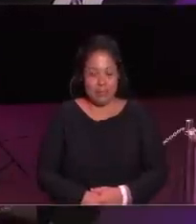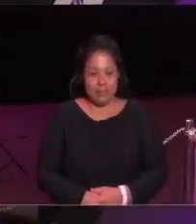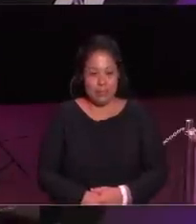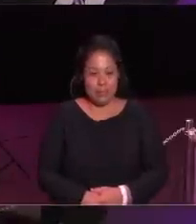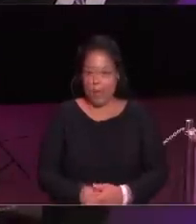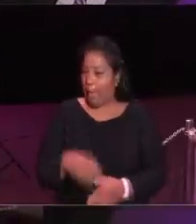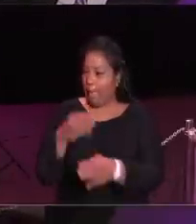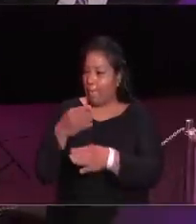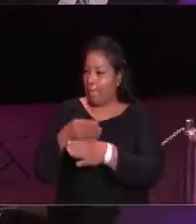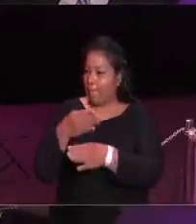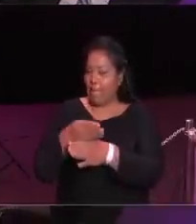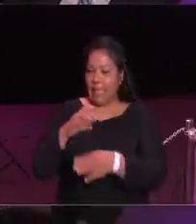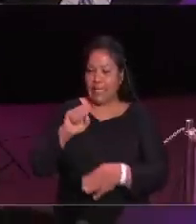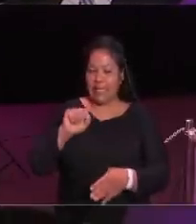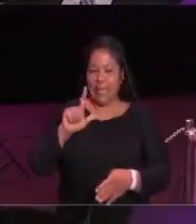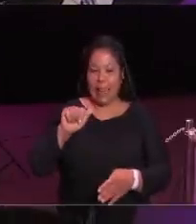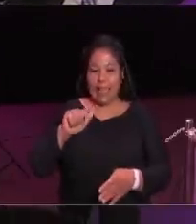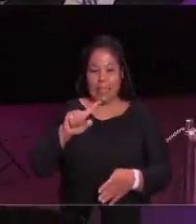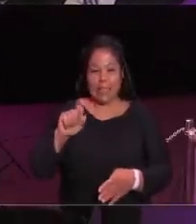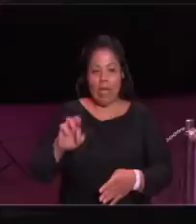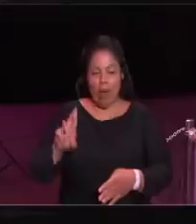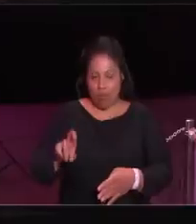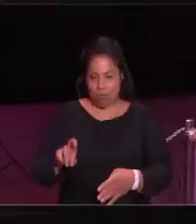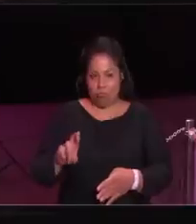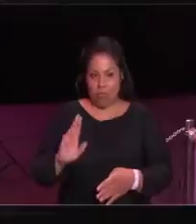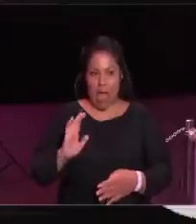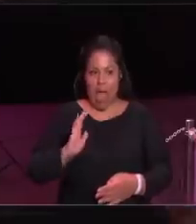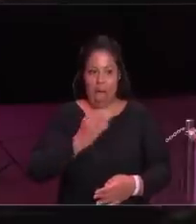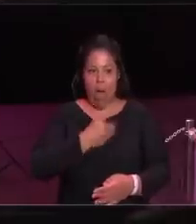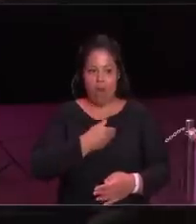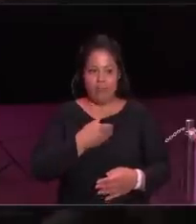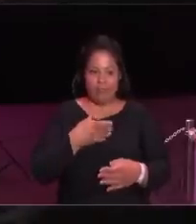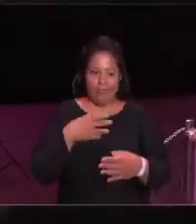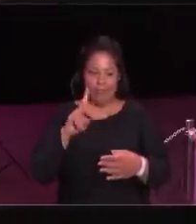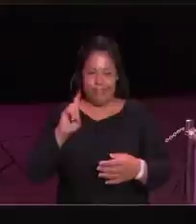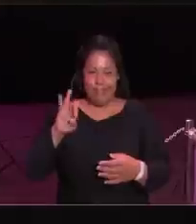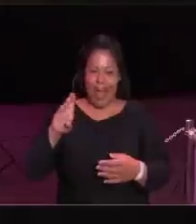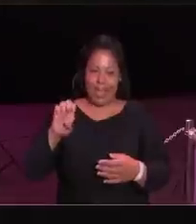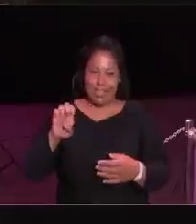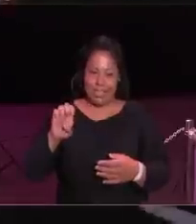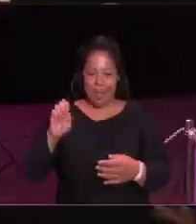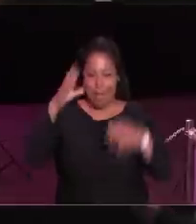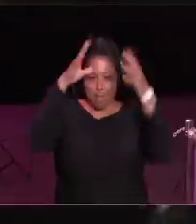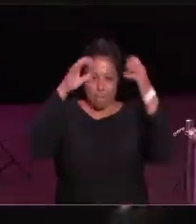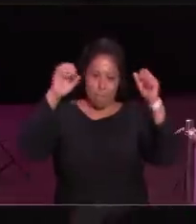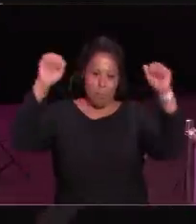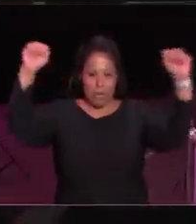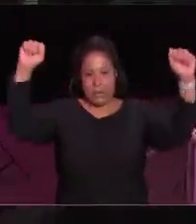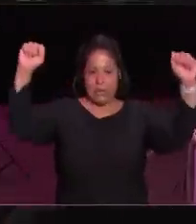Bishop Salazar, $1,000. Our Vice President, God bless you, thank you.